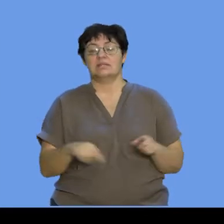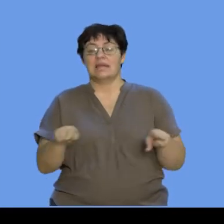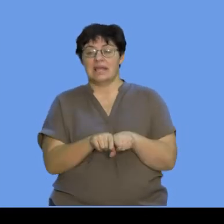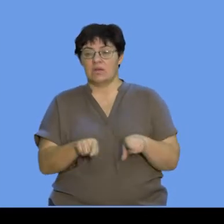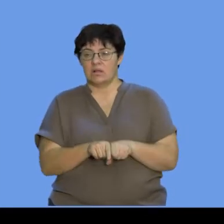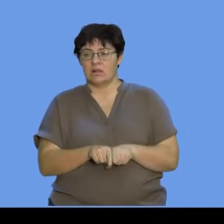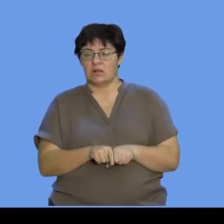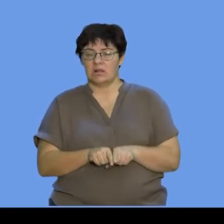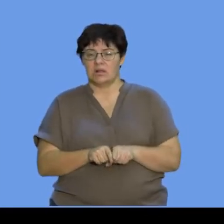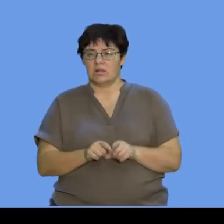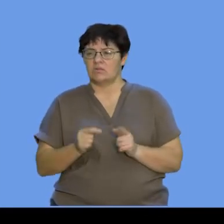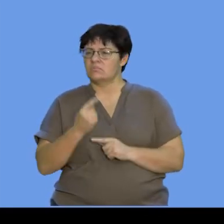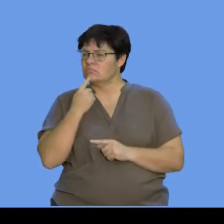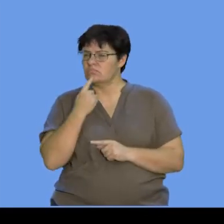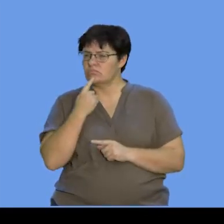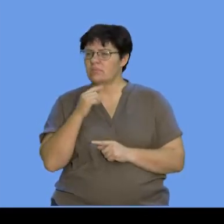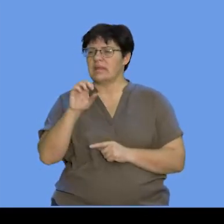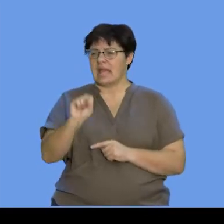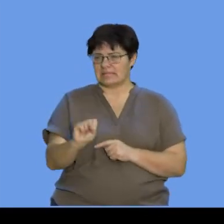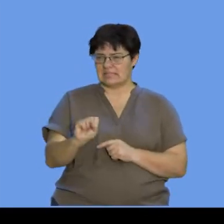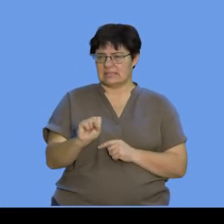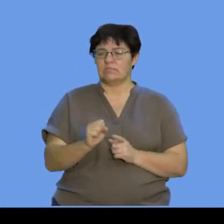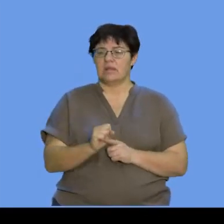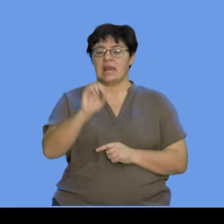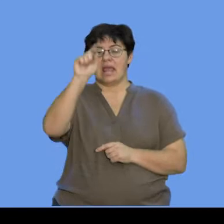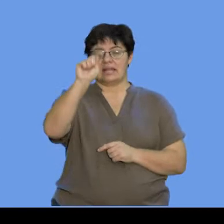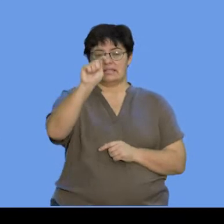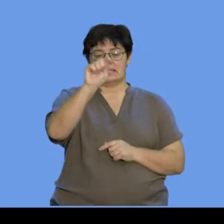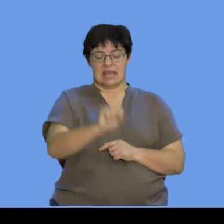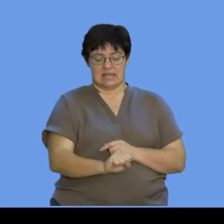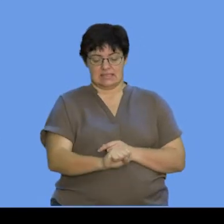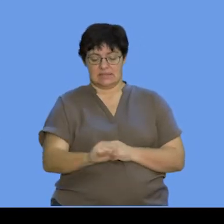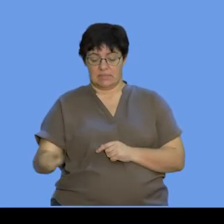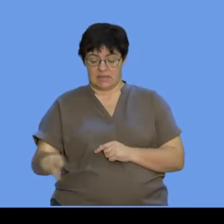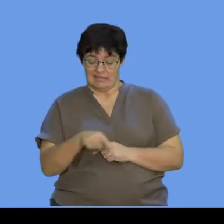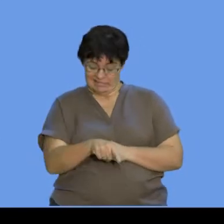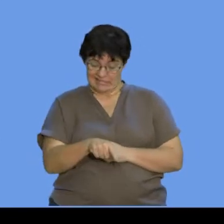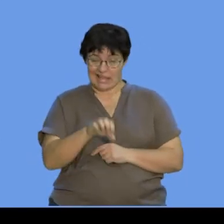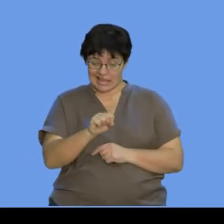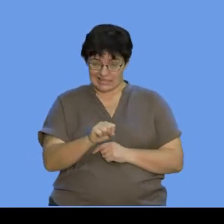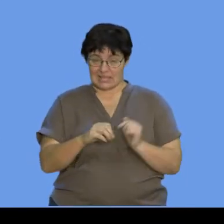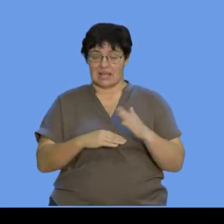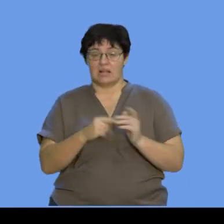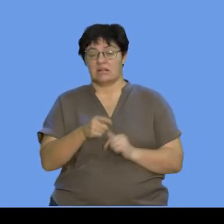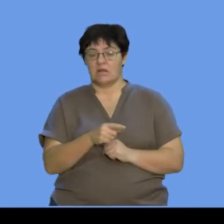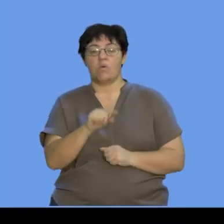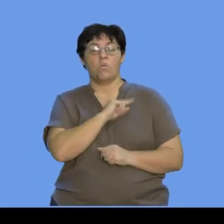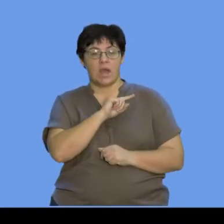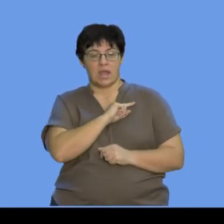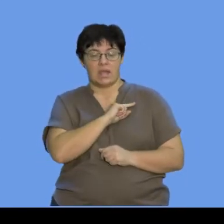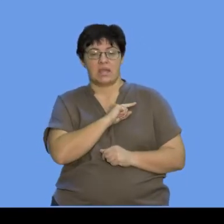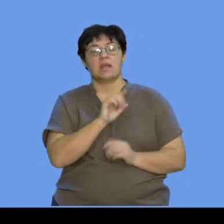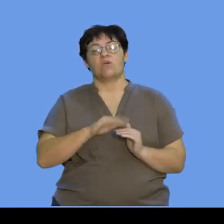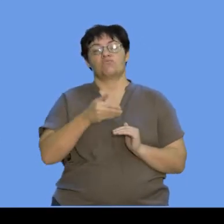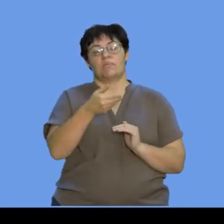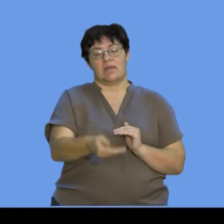to the angle in the smaller triangle, which is S, so it's TSP. And my reason for